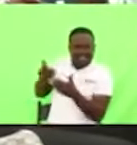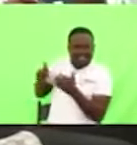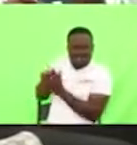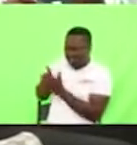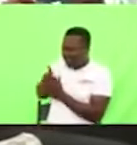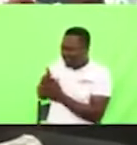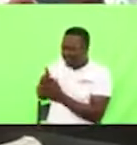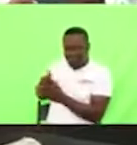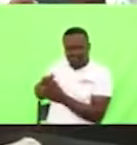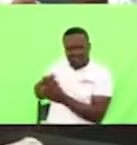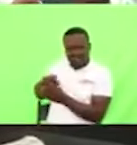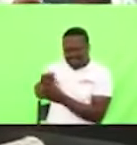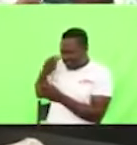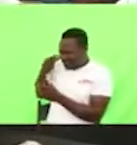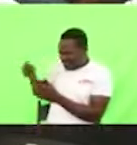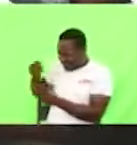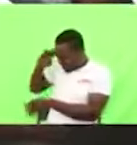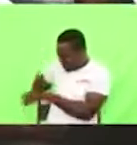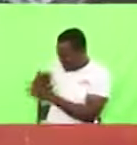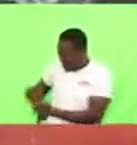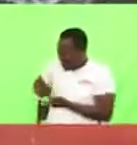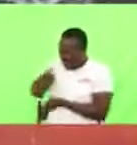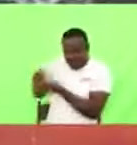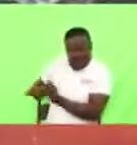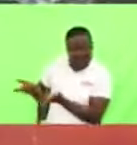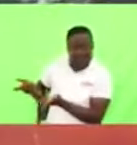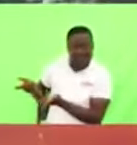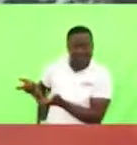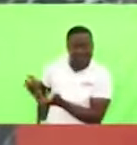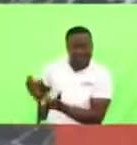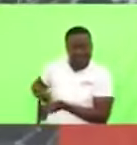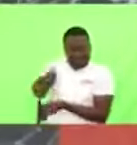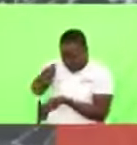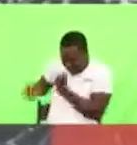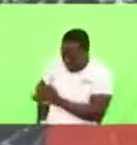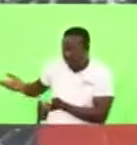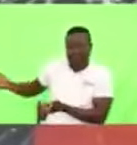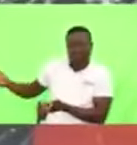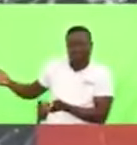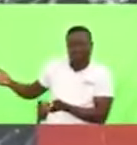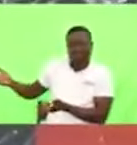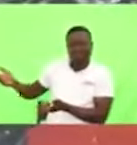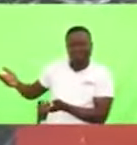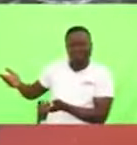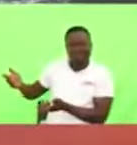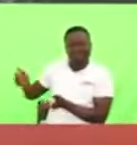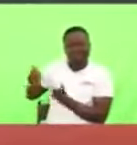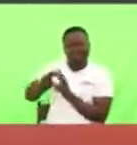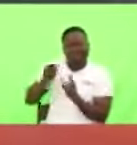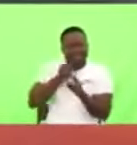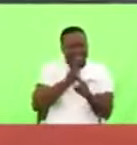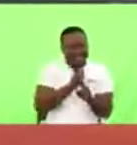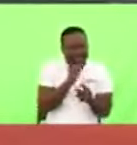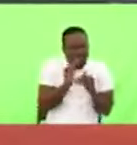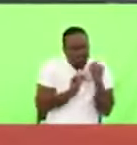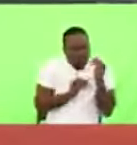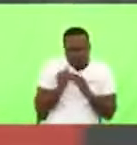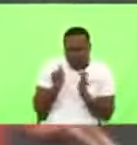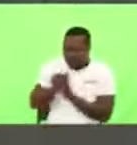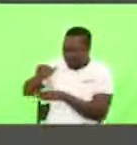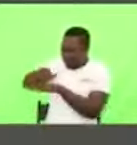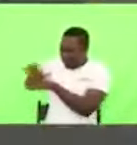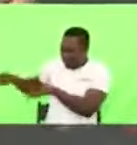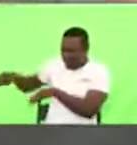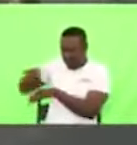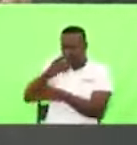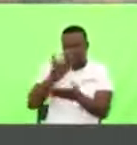Something has happened to me. And my life is transformed. So it's not comfortable sending